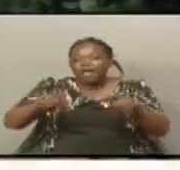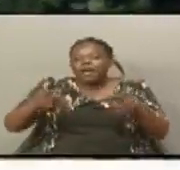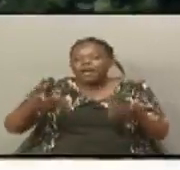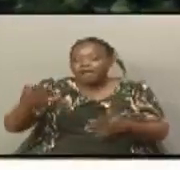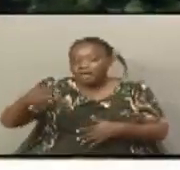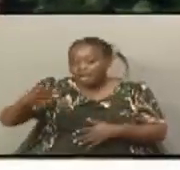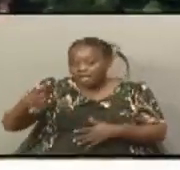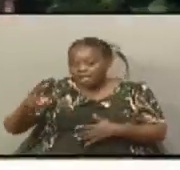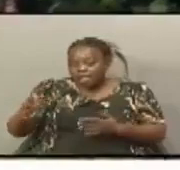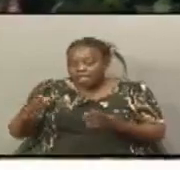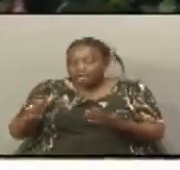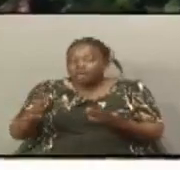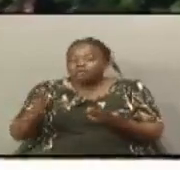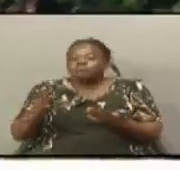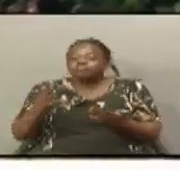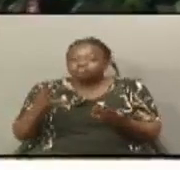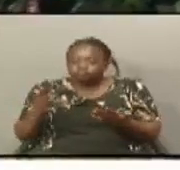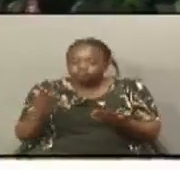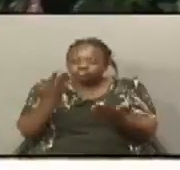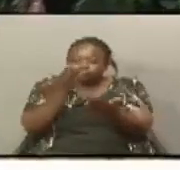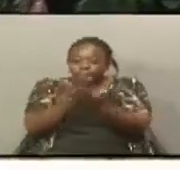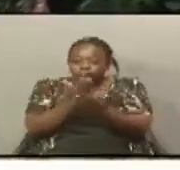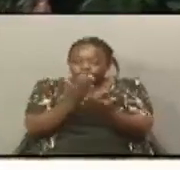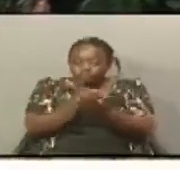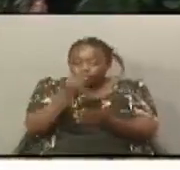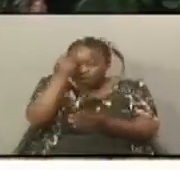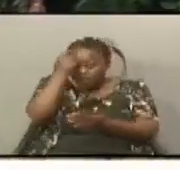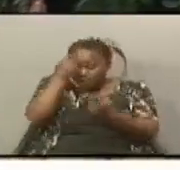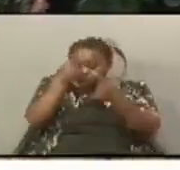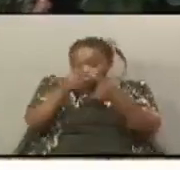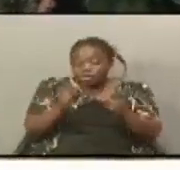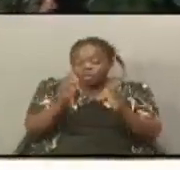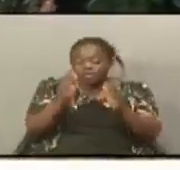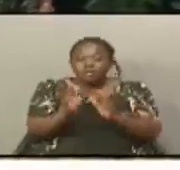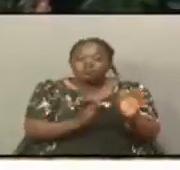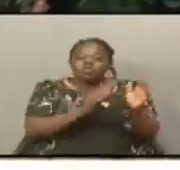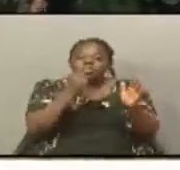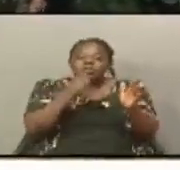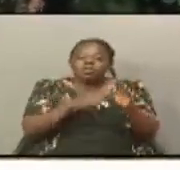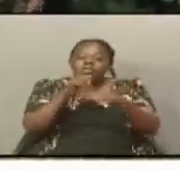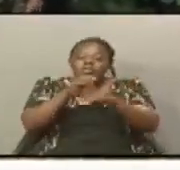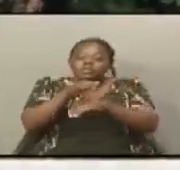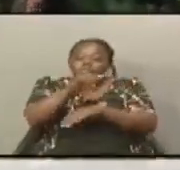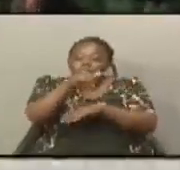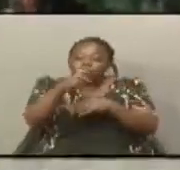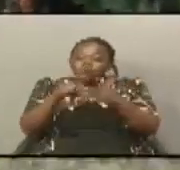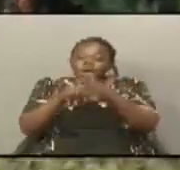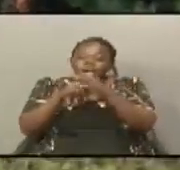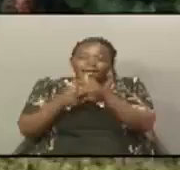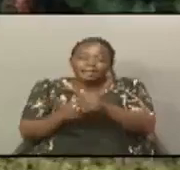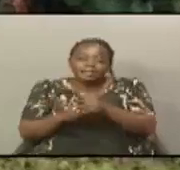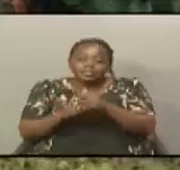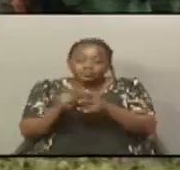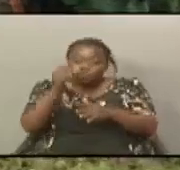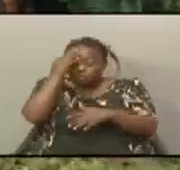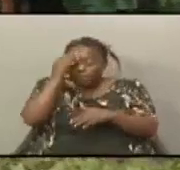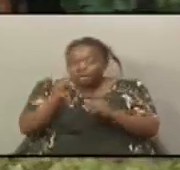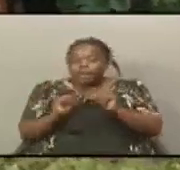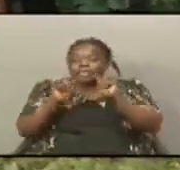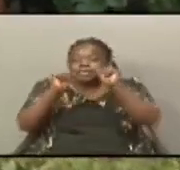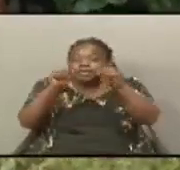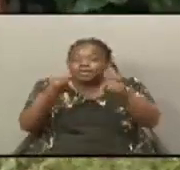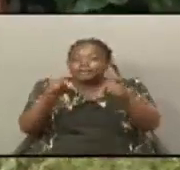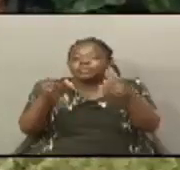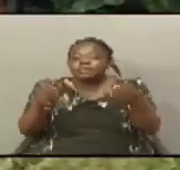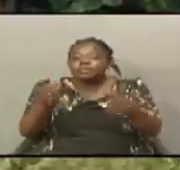requesting the government to expedite the process of sending more contractors so that they can come and